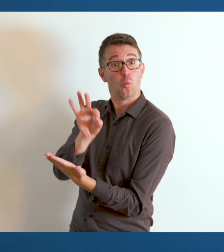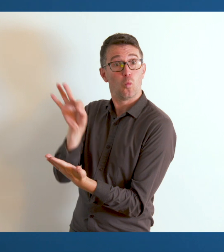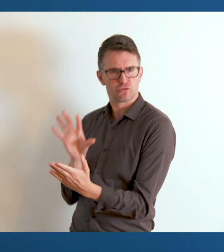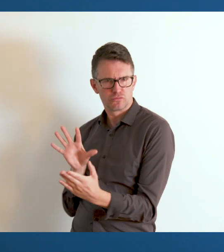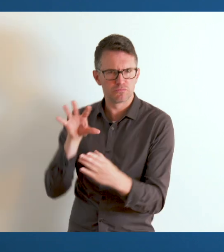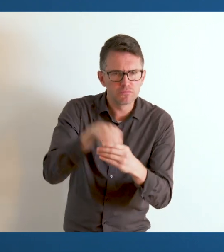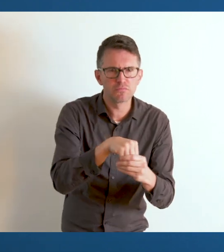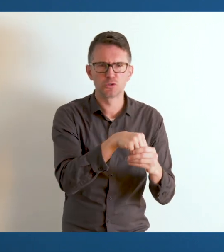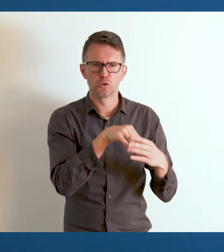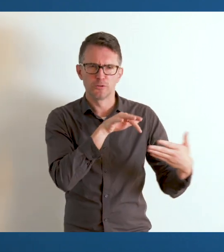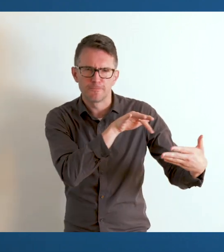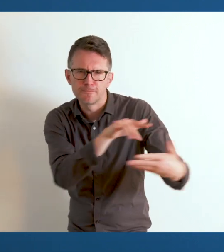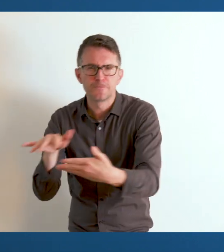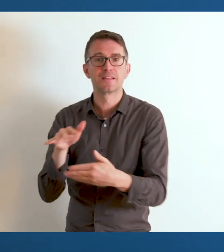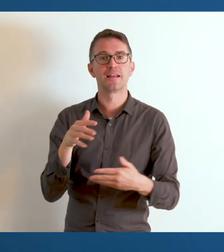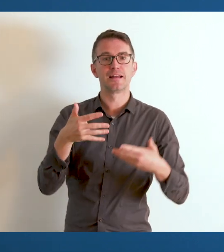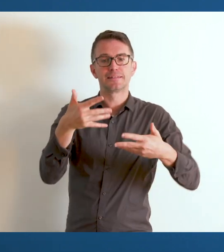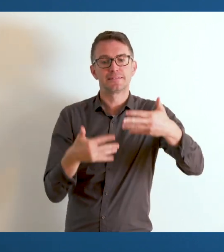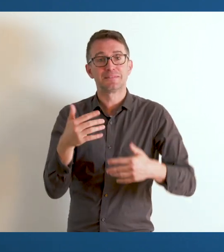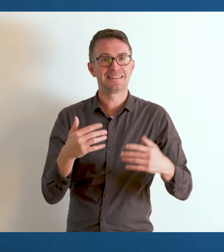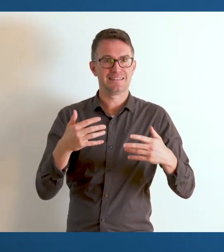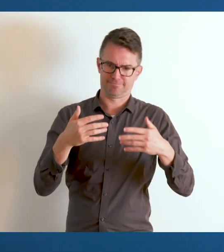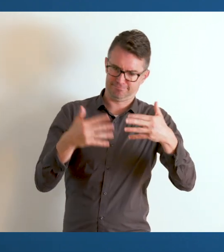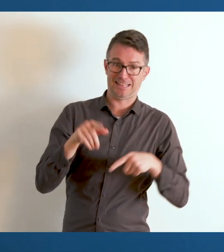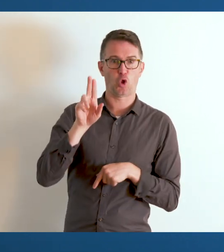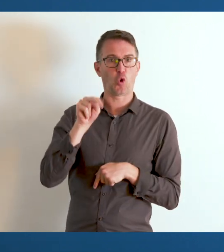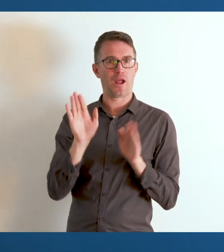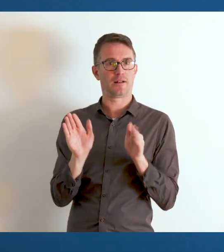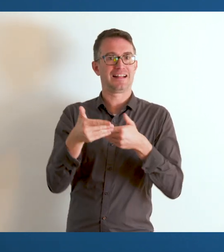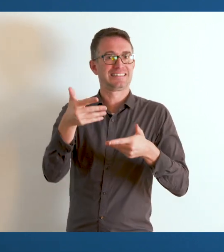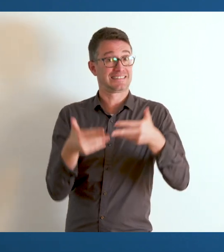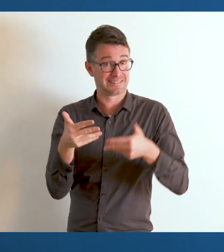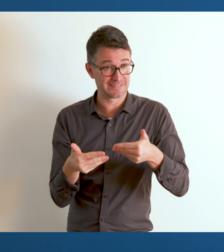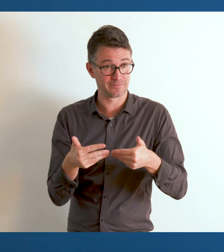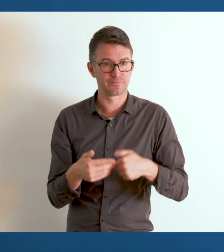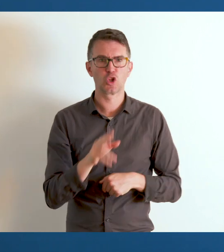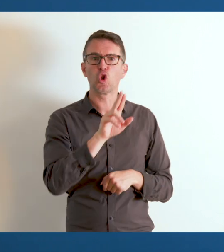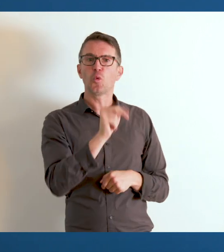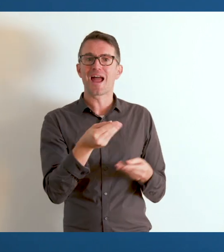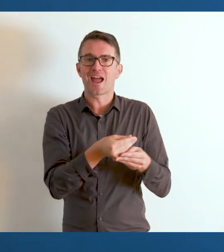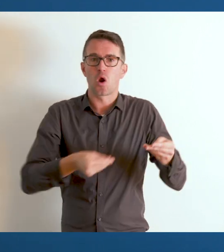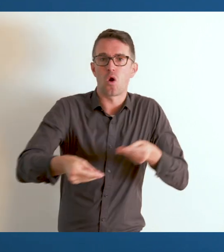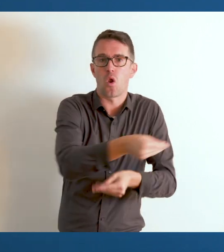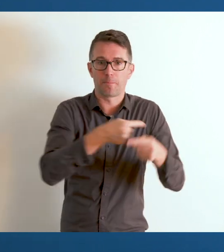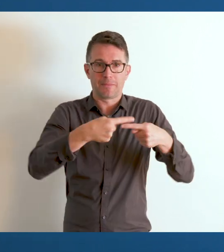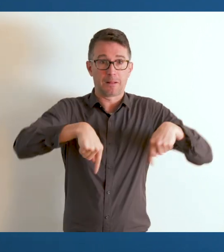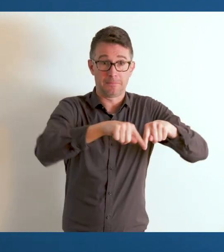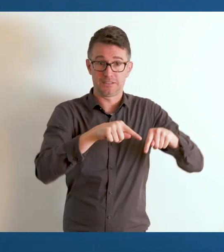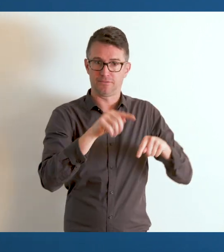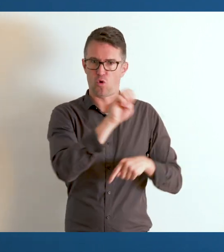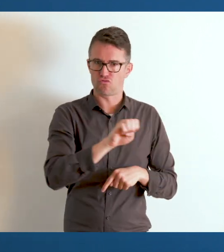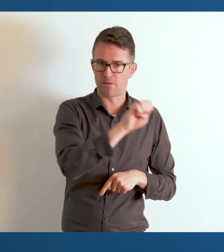collecting disability data by the UN Statistical Division and the UN Economic Commission for Europe for the 2020 round of